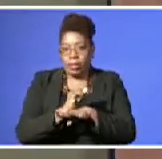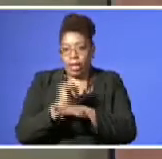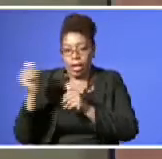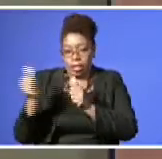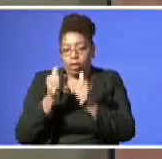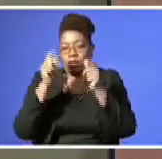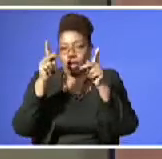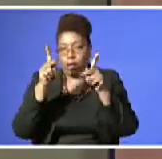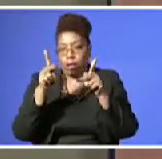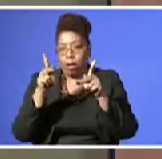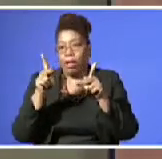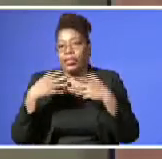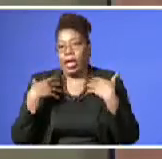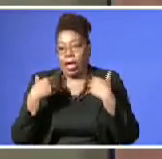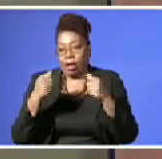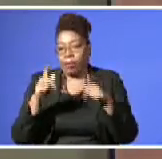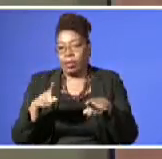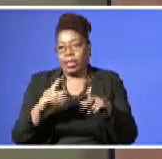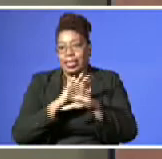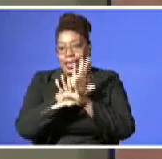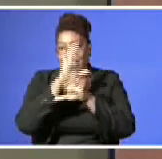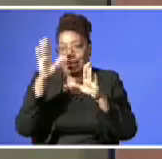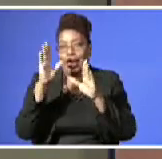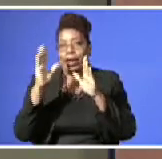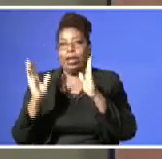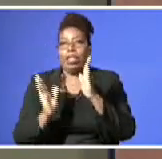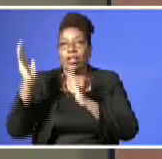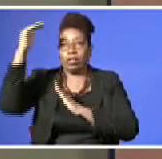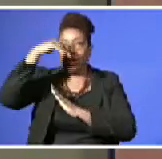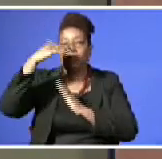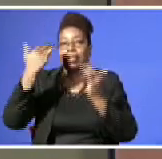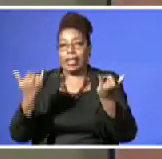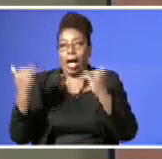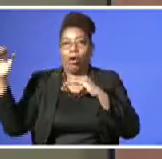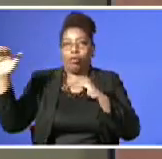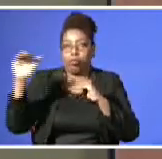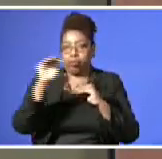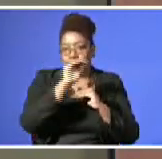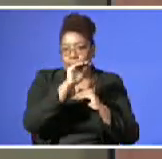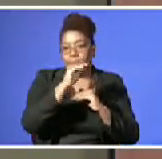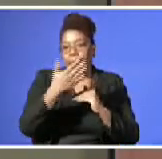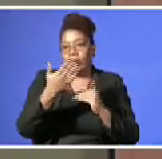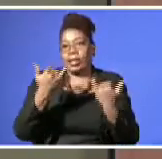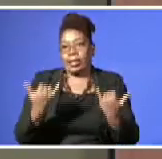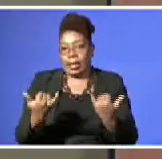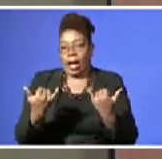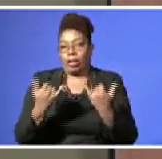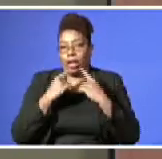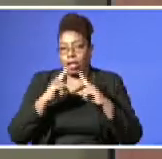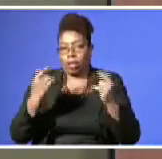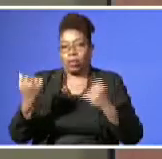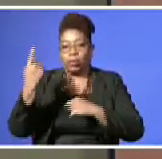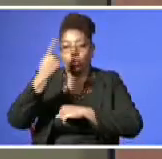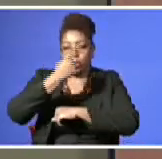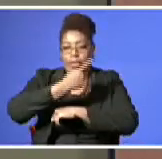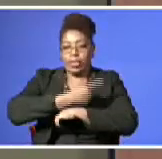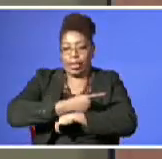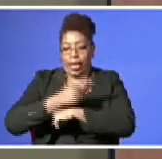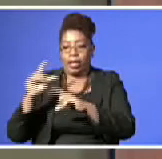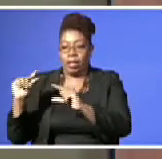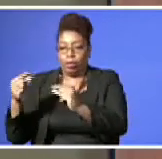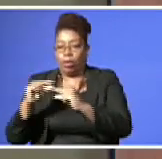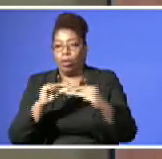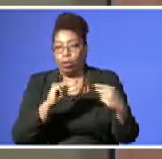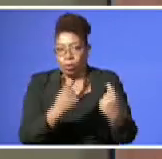health officials, as there is a clear flattening of the curve on that island. Health officials also announced today that they continue to categorize